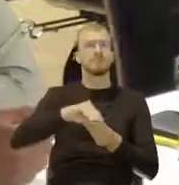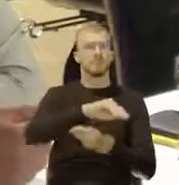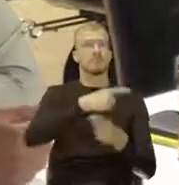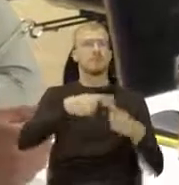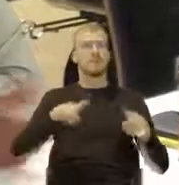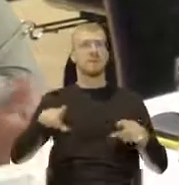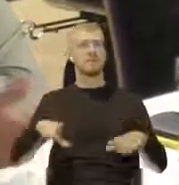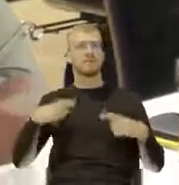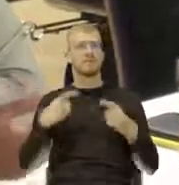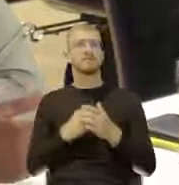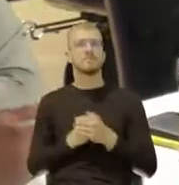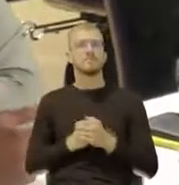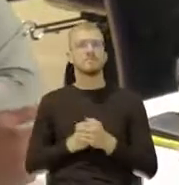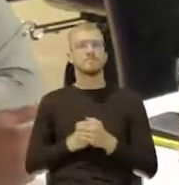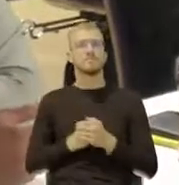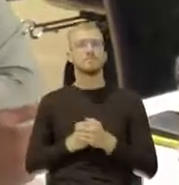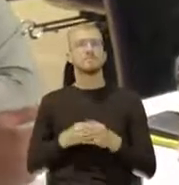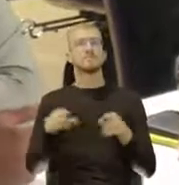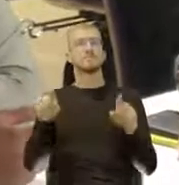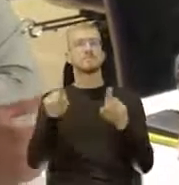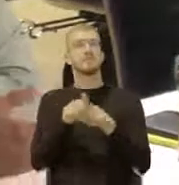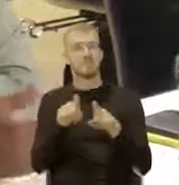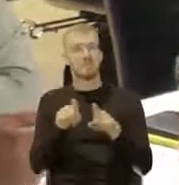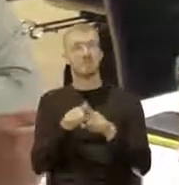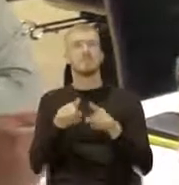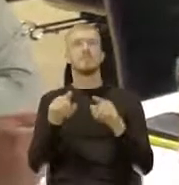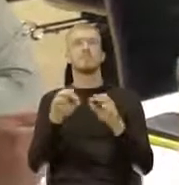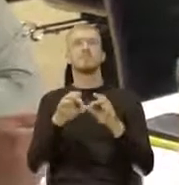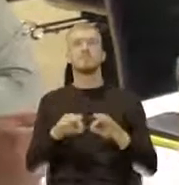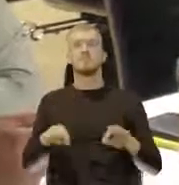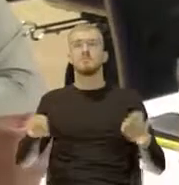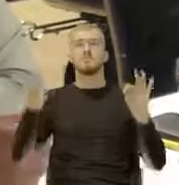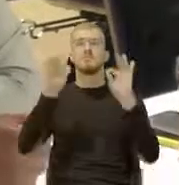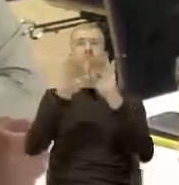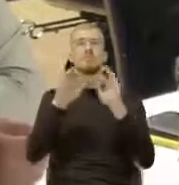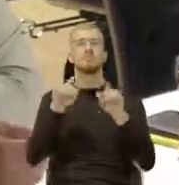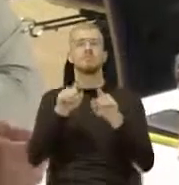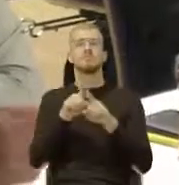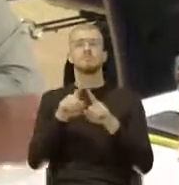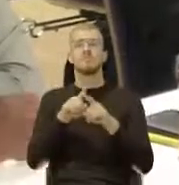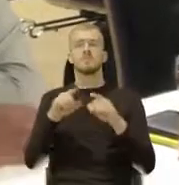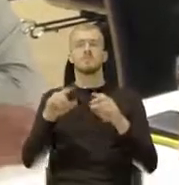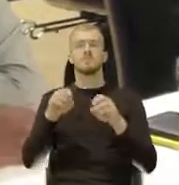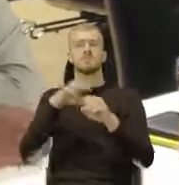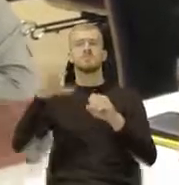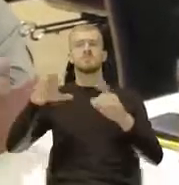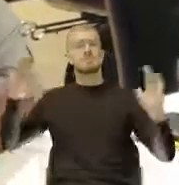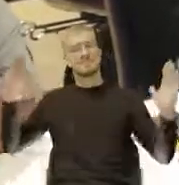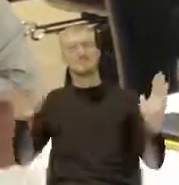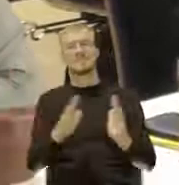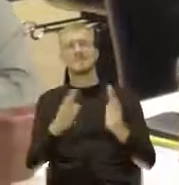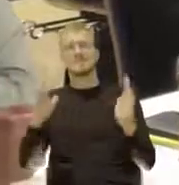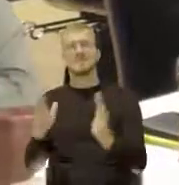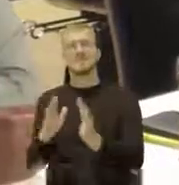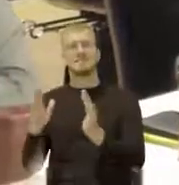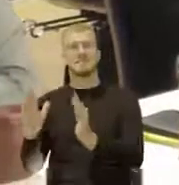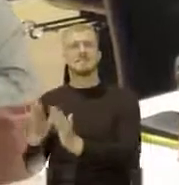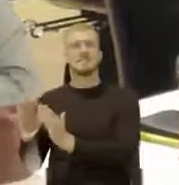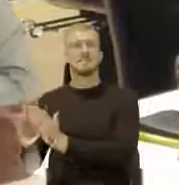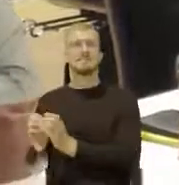of both leaded and unleaded gas that we use in our country. Again, we're looking